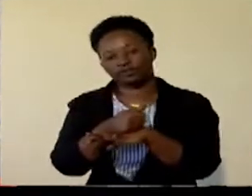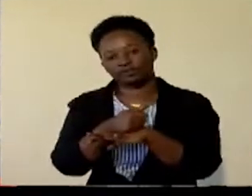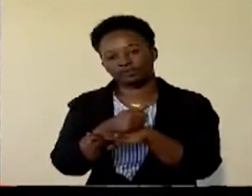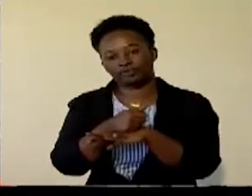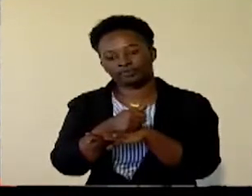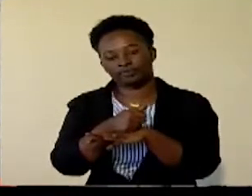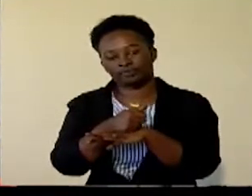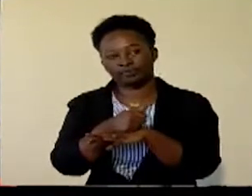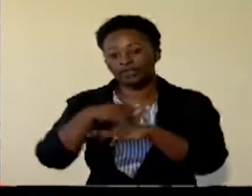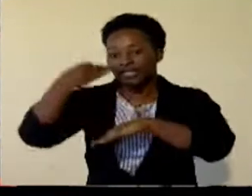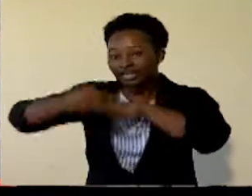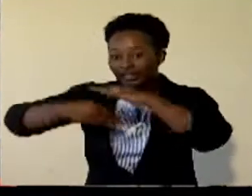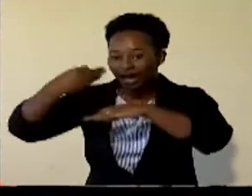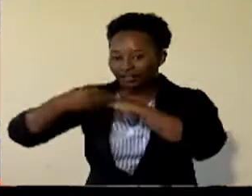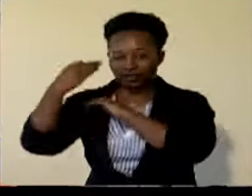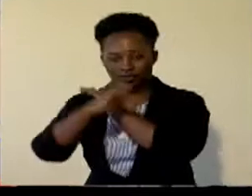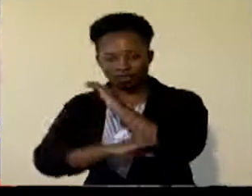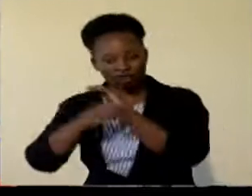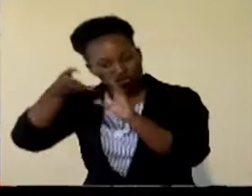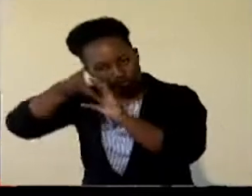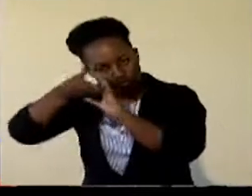of domestic industries,